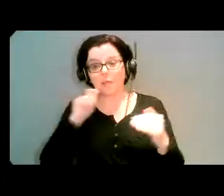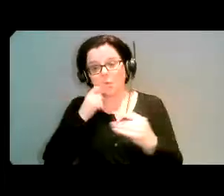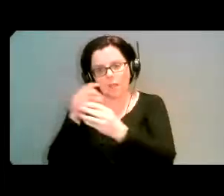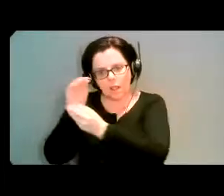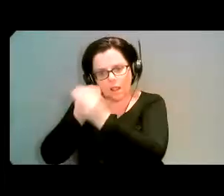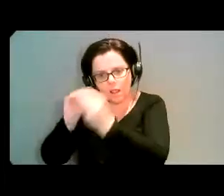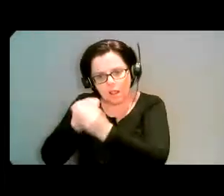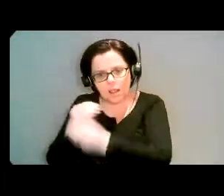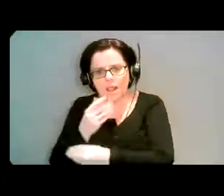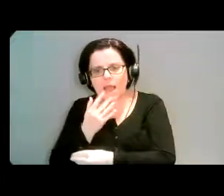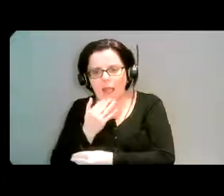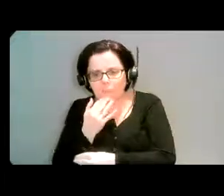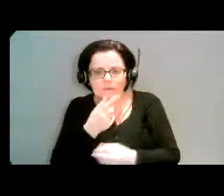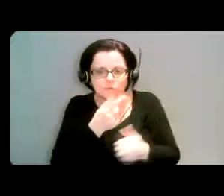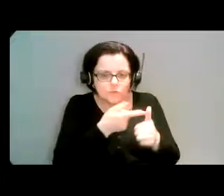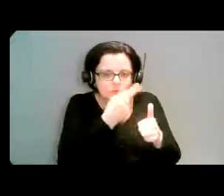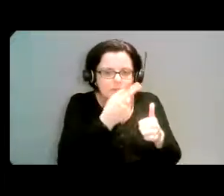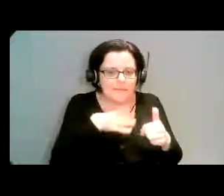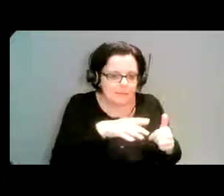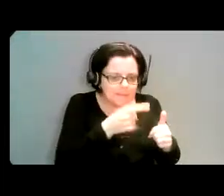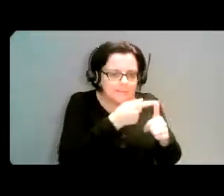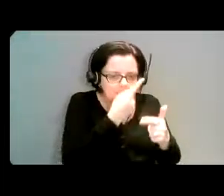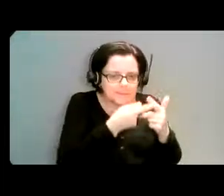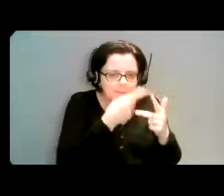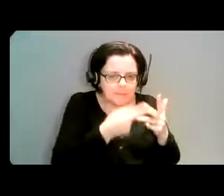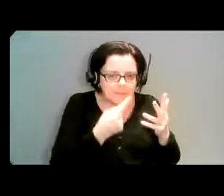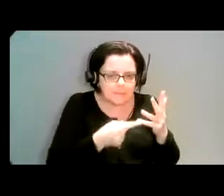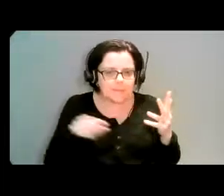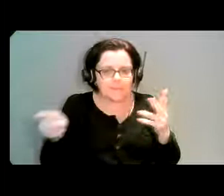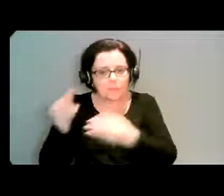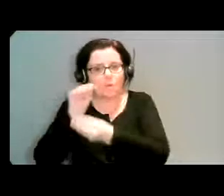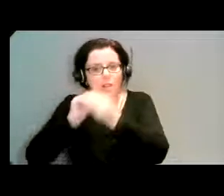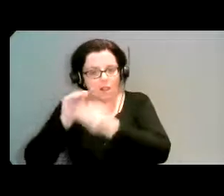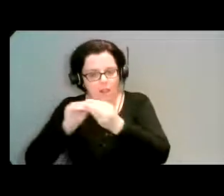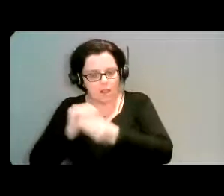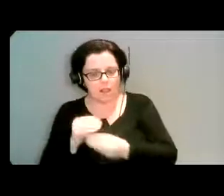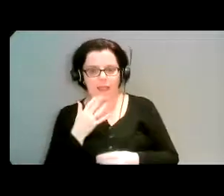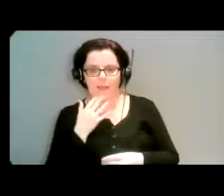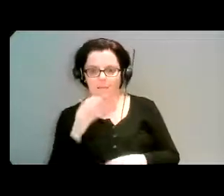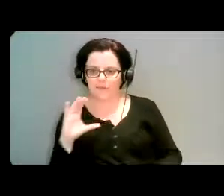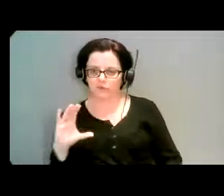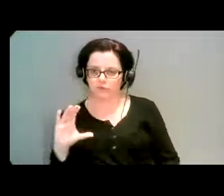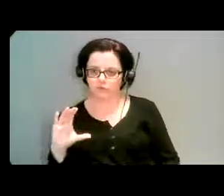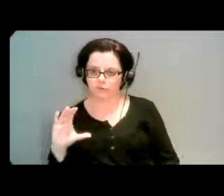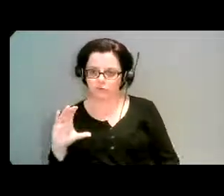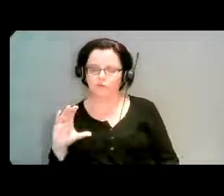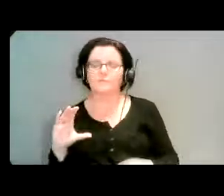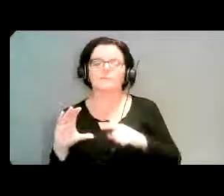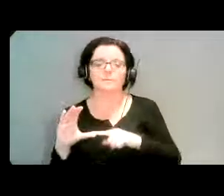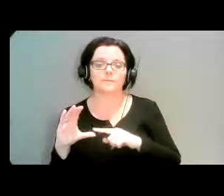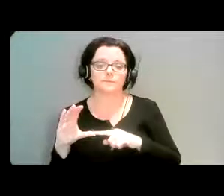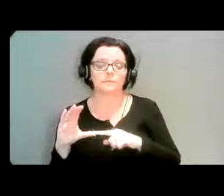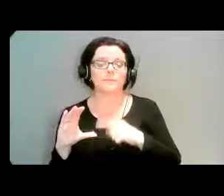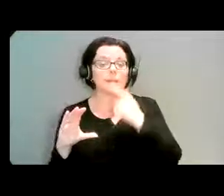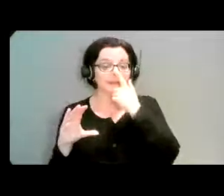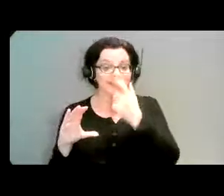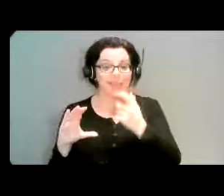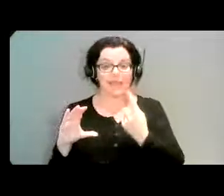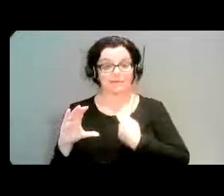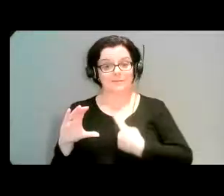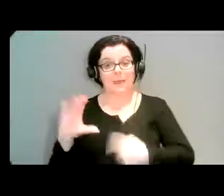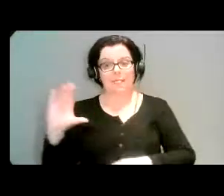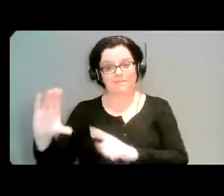that will cost, and they will tell you. And so you can either take it as a